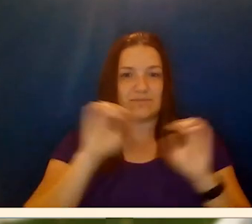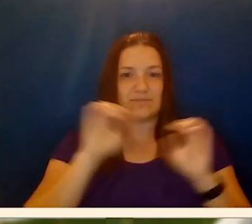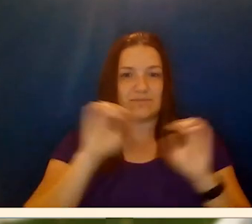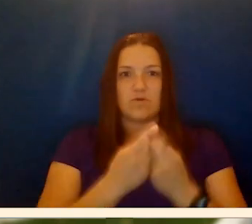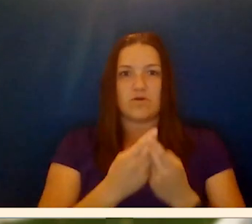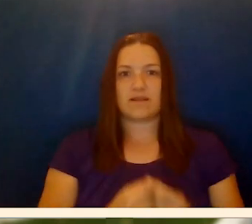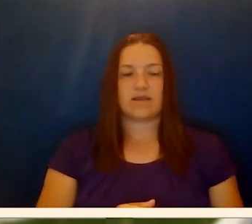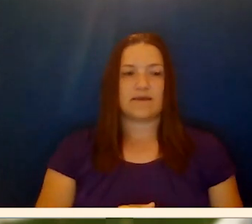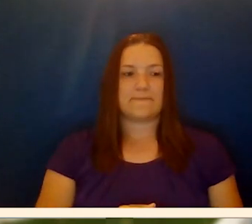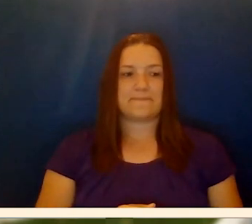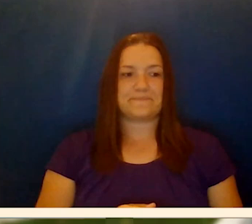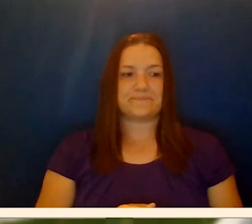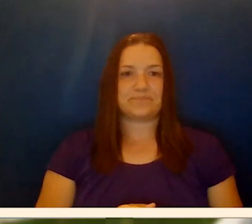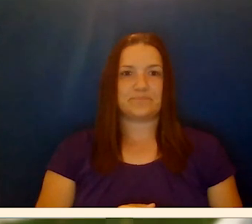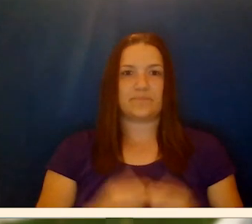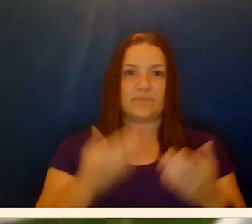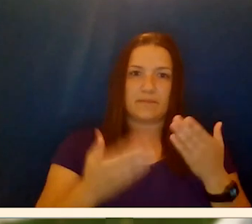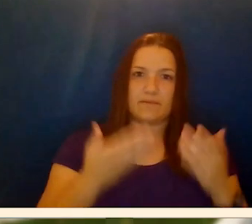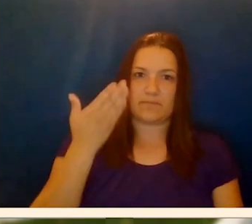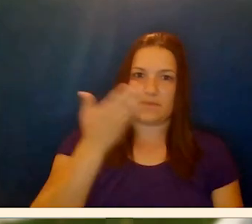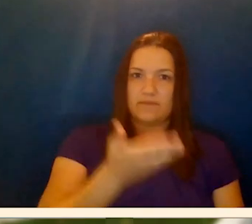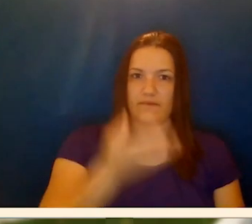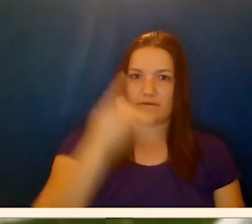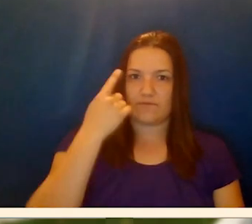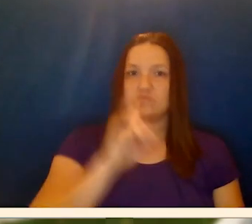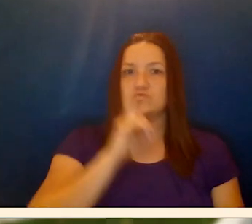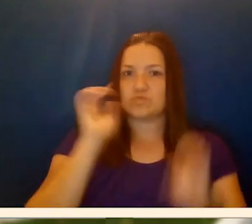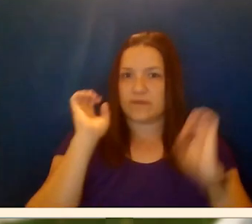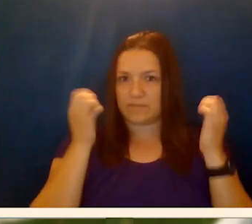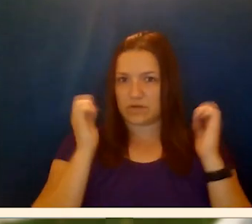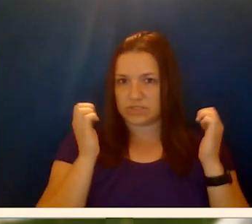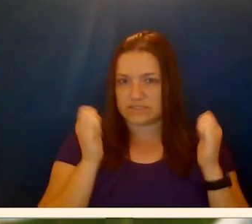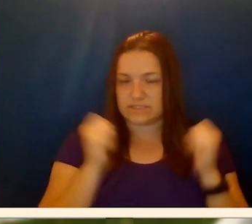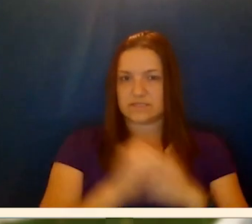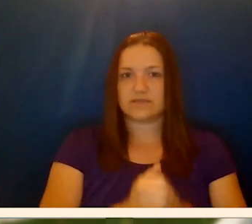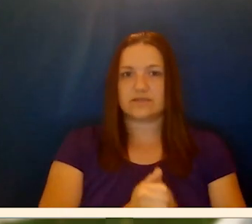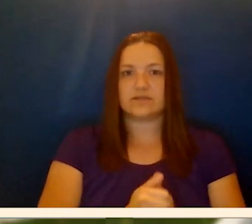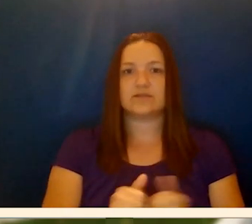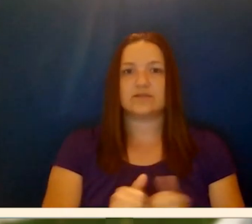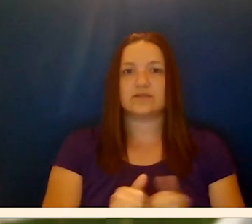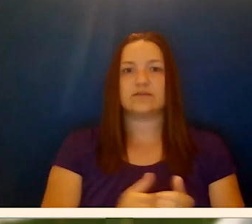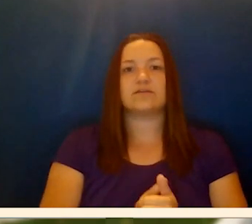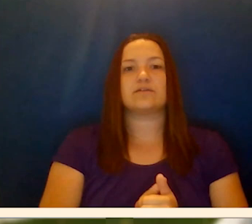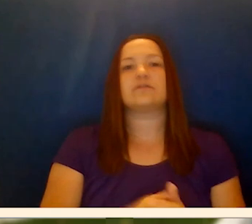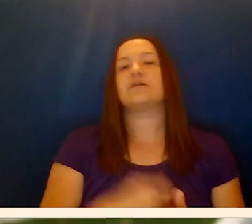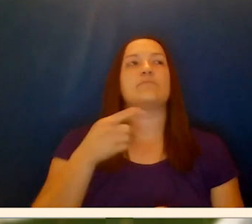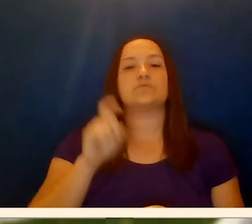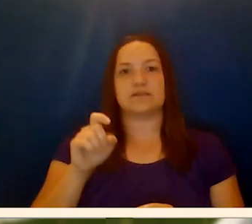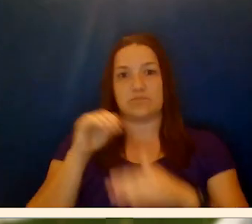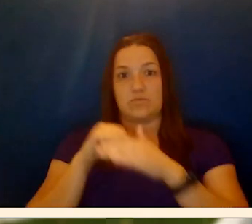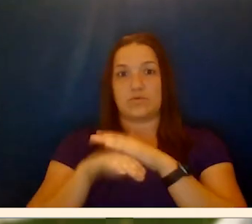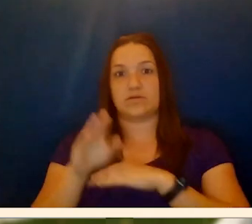that, you know, they may have been there for a true emergency. Certainly those that needed to be